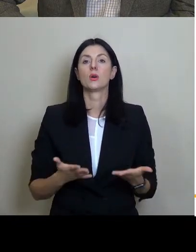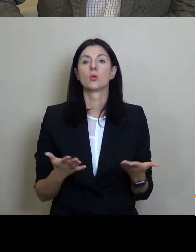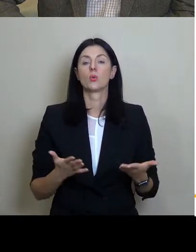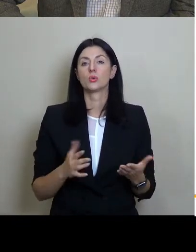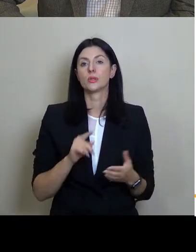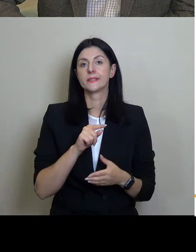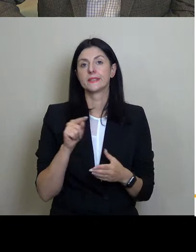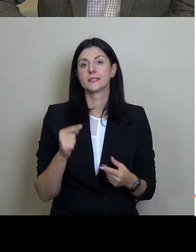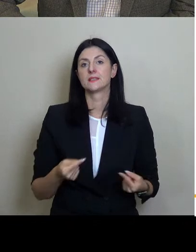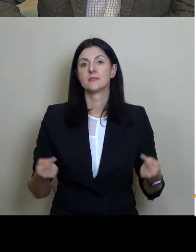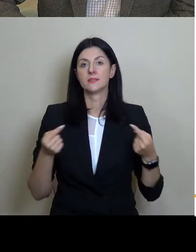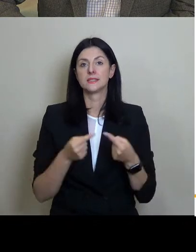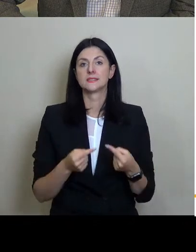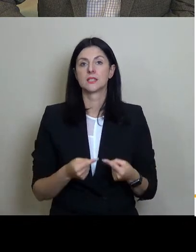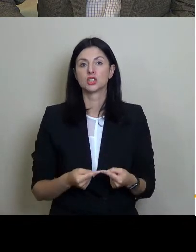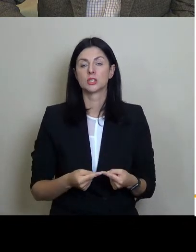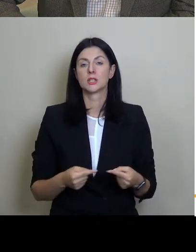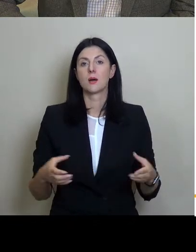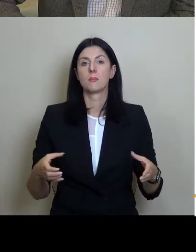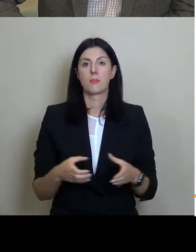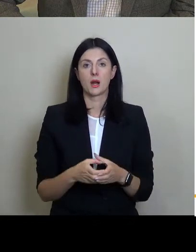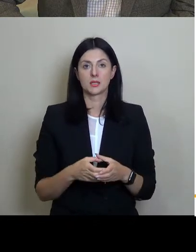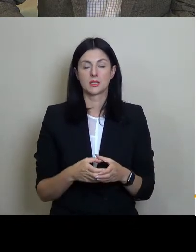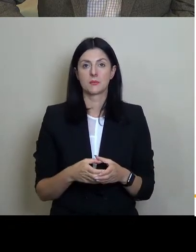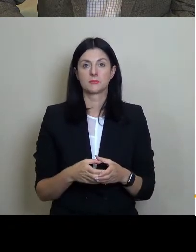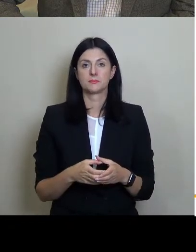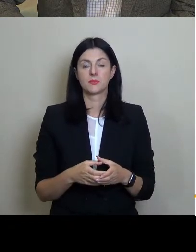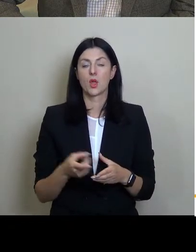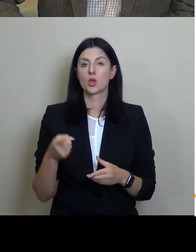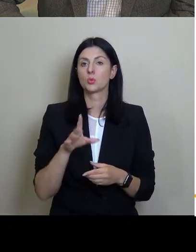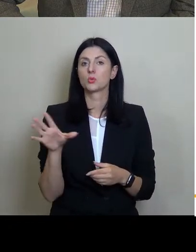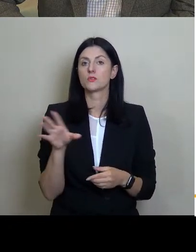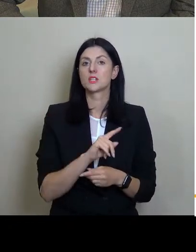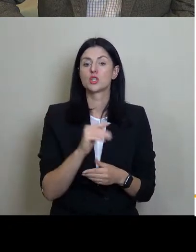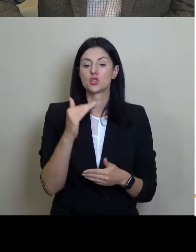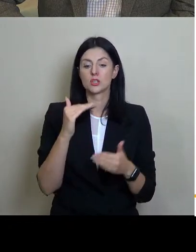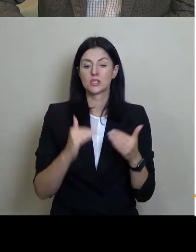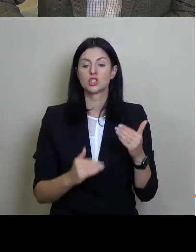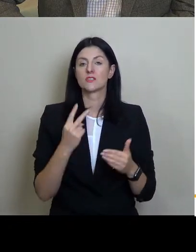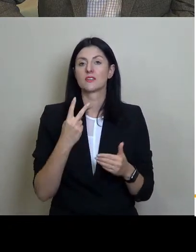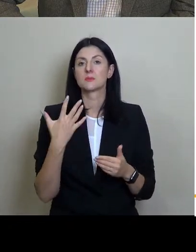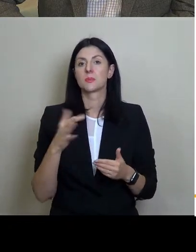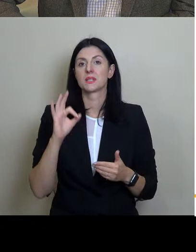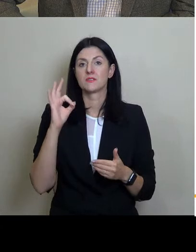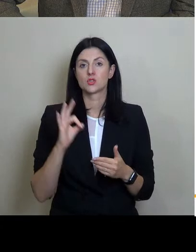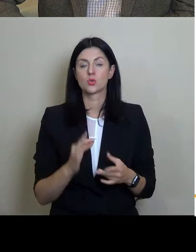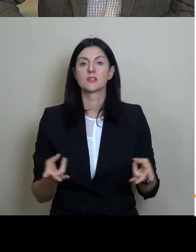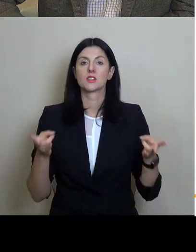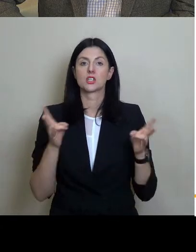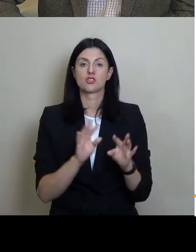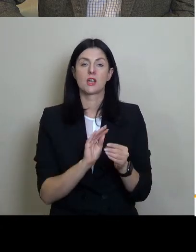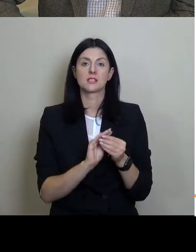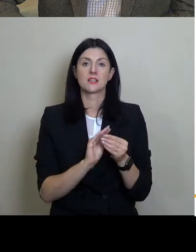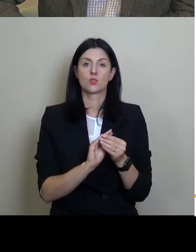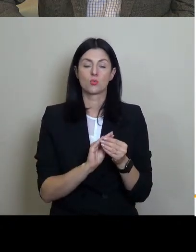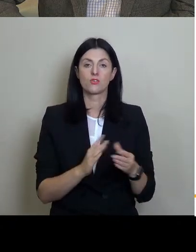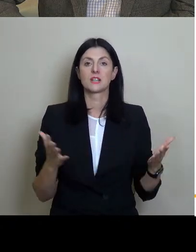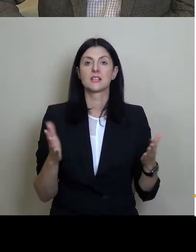the order of the candidates is the same as it has been defined by the party. So everything which is lower than